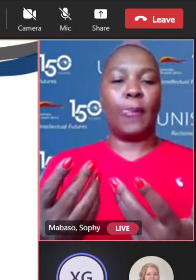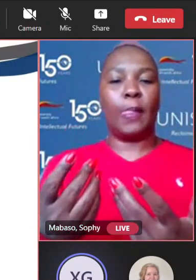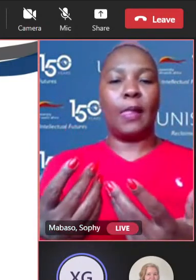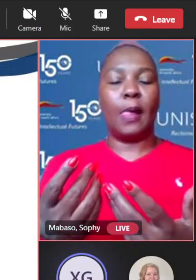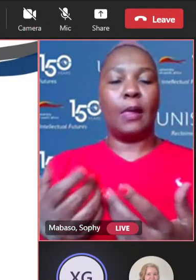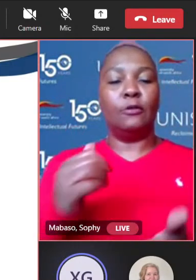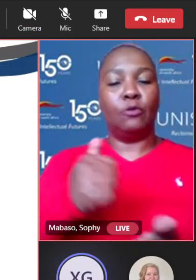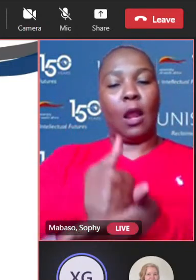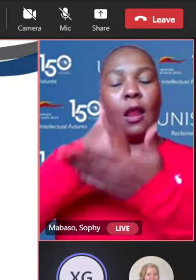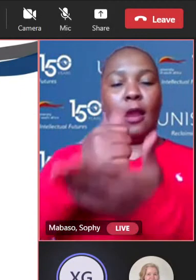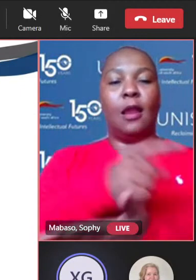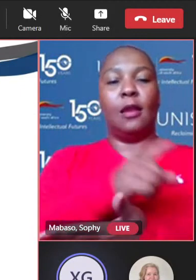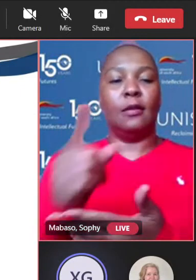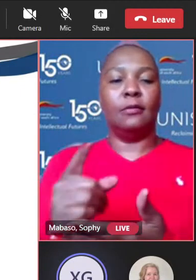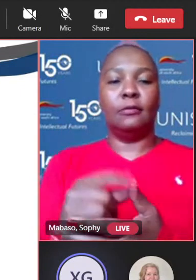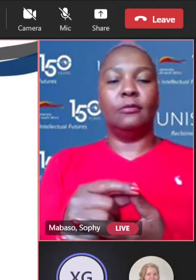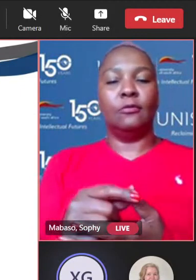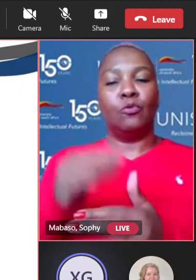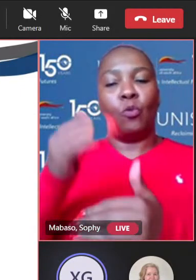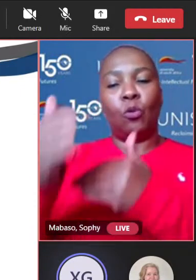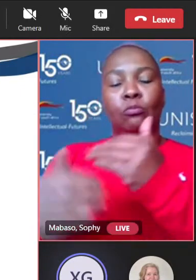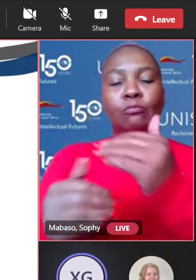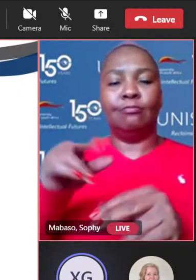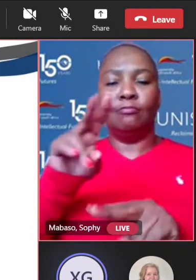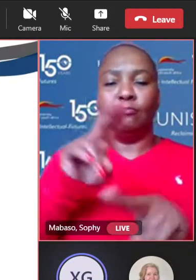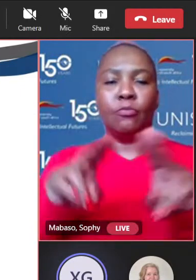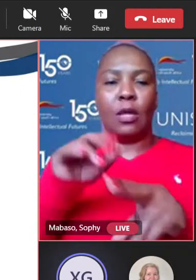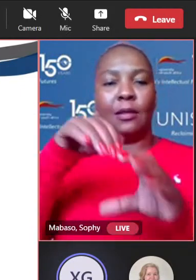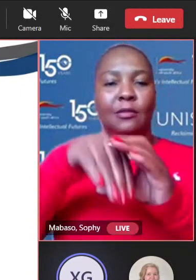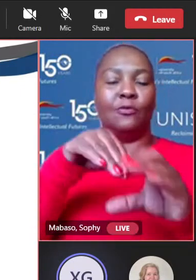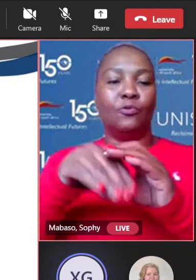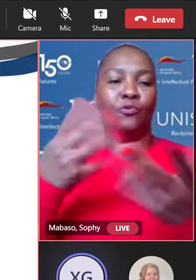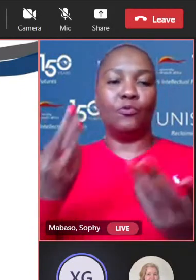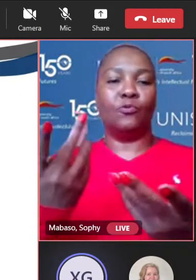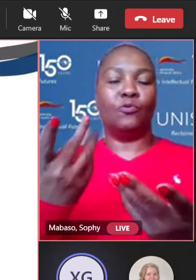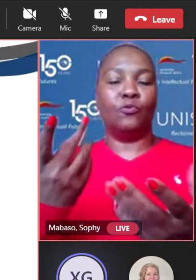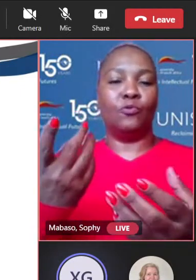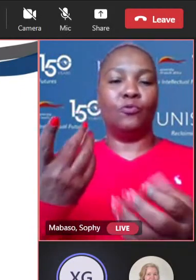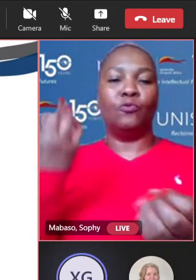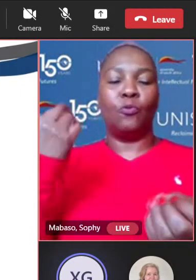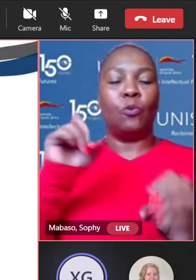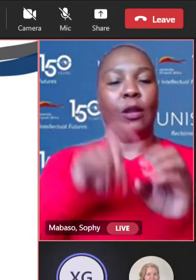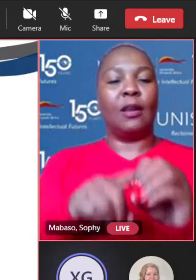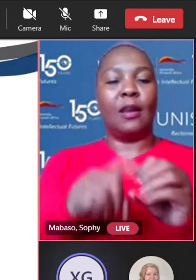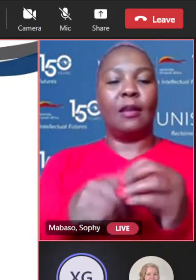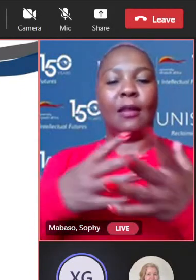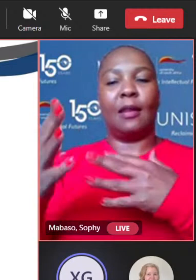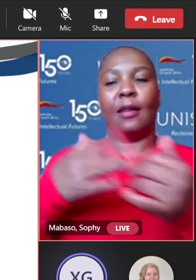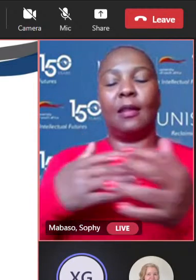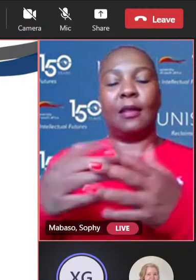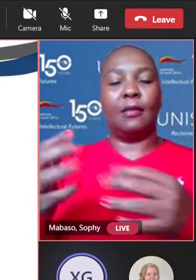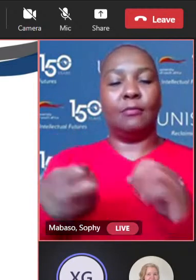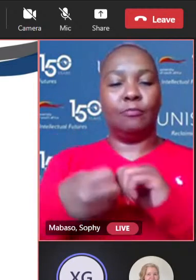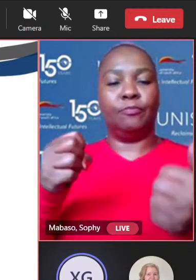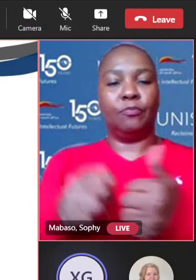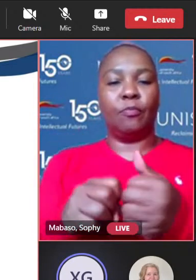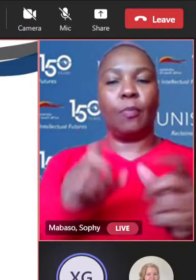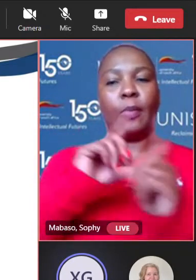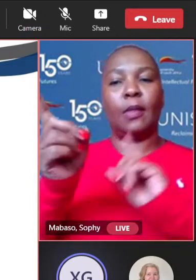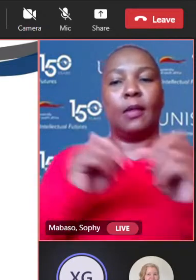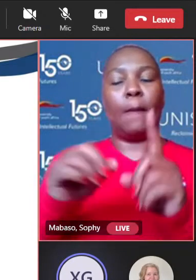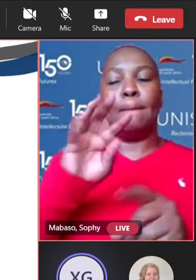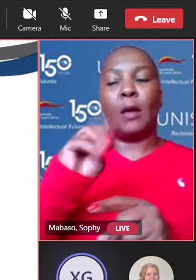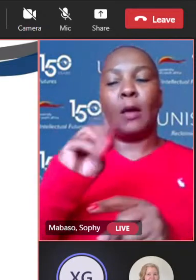you to go through your course without any problems. Then I spoke to you about the Microsoft